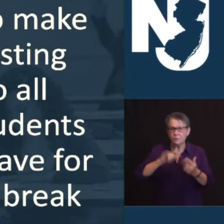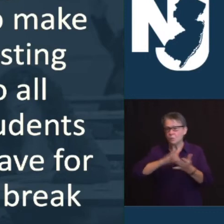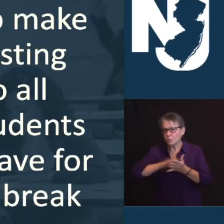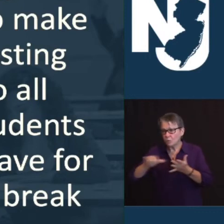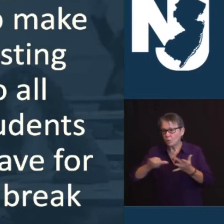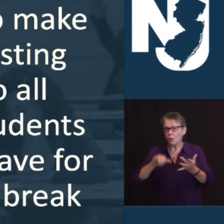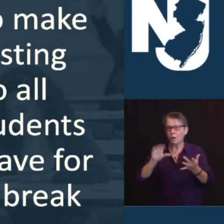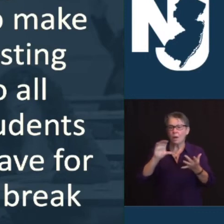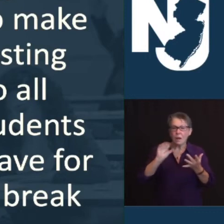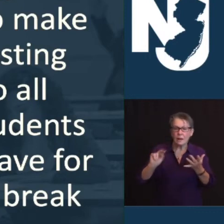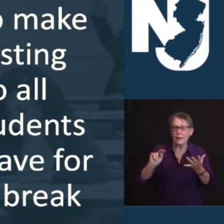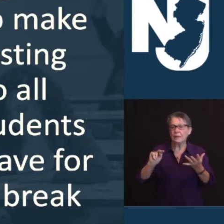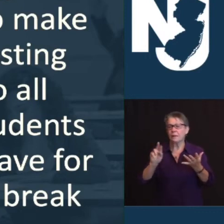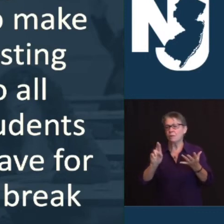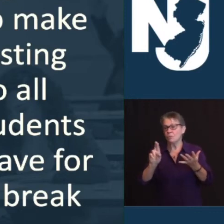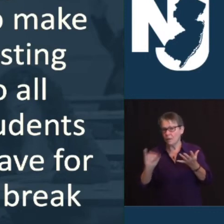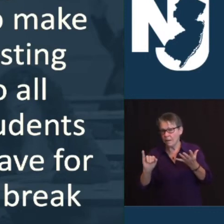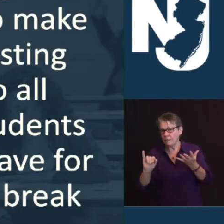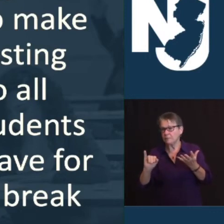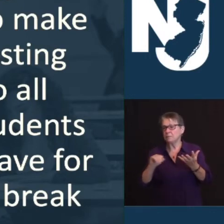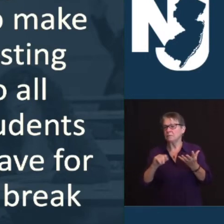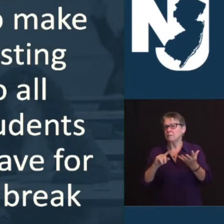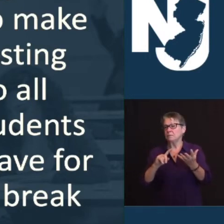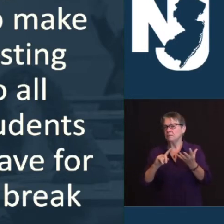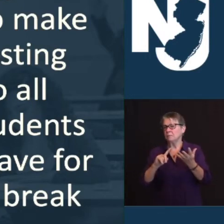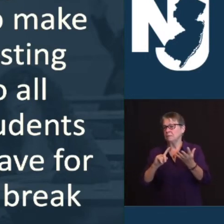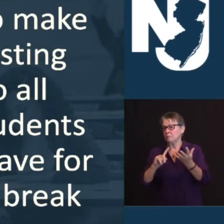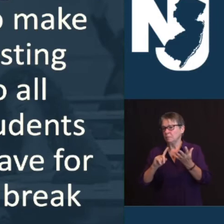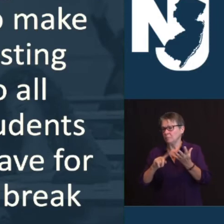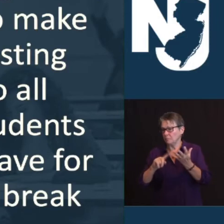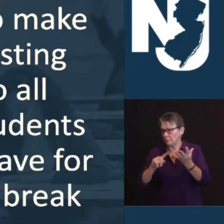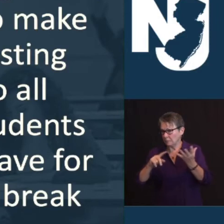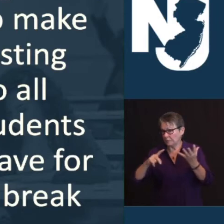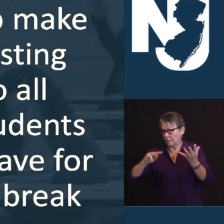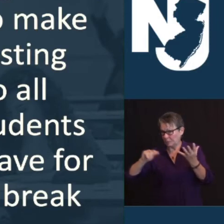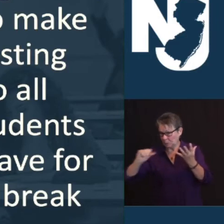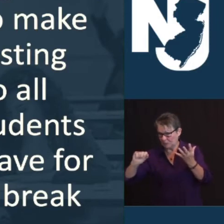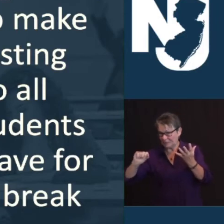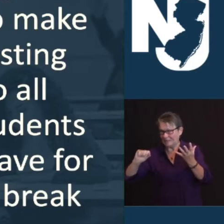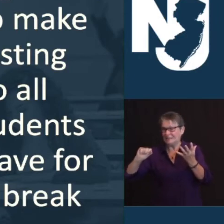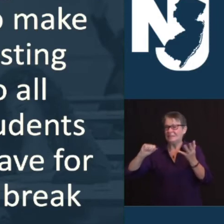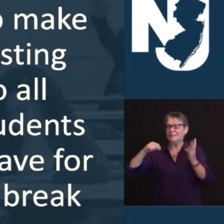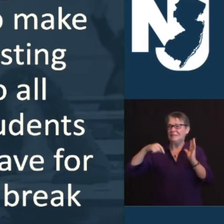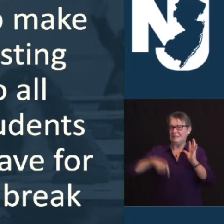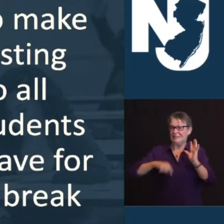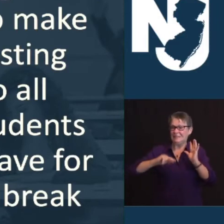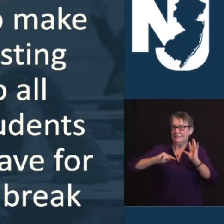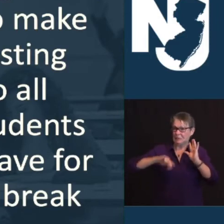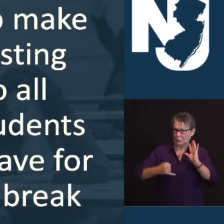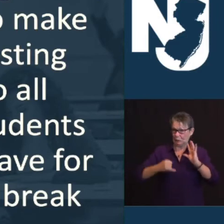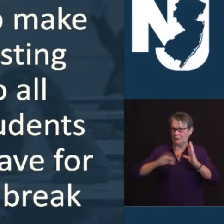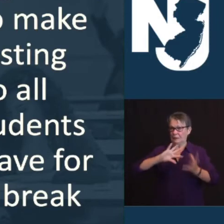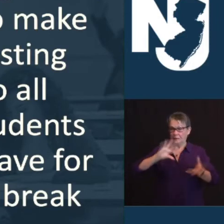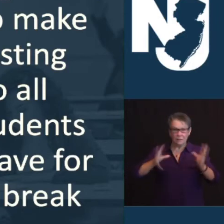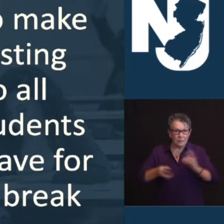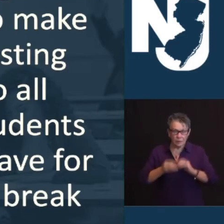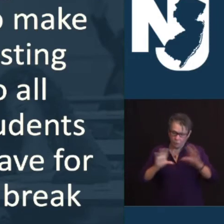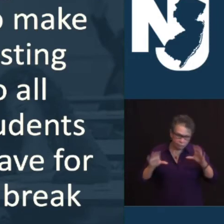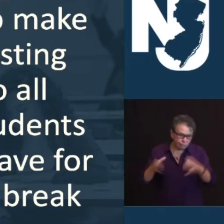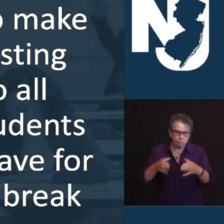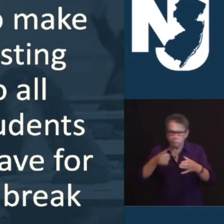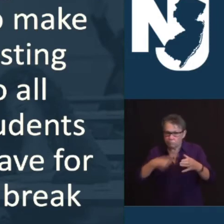Lamont, Rhode Island Governor Gina Raimondo, and Massachusetts Governor Charlie Baker, we are as a group urging all